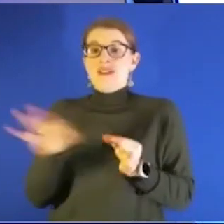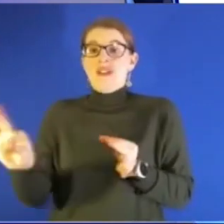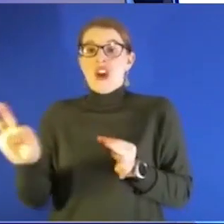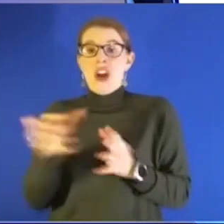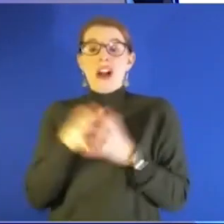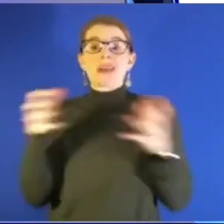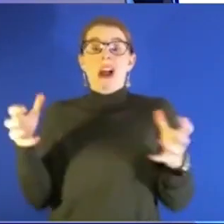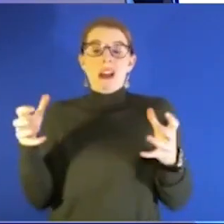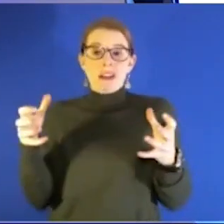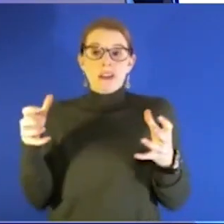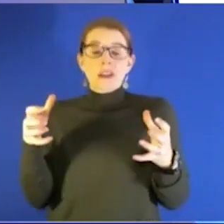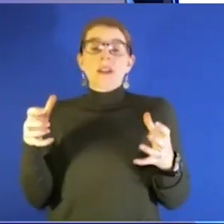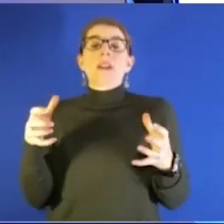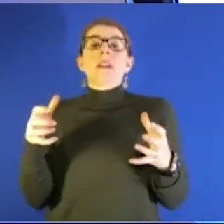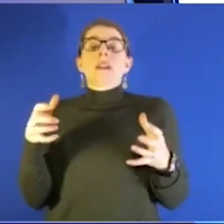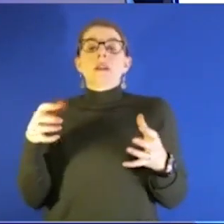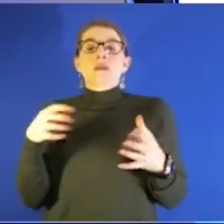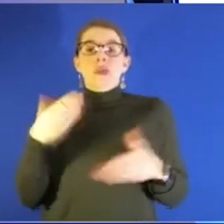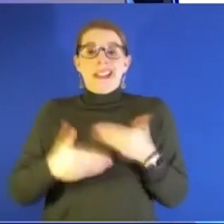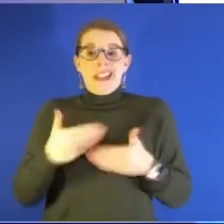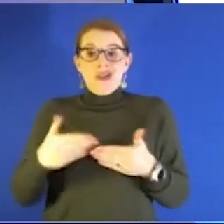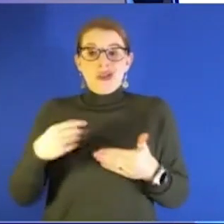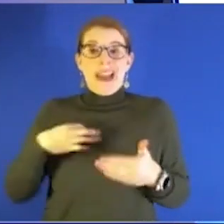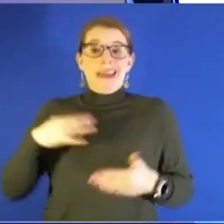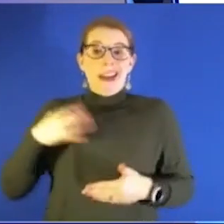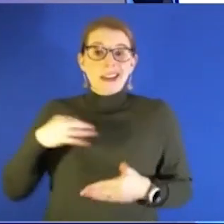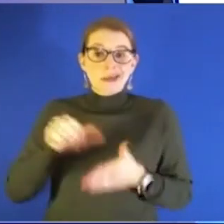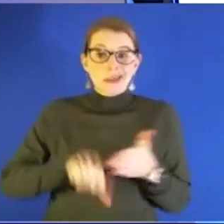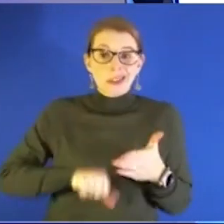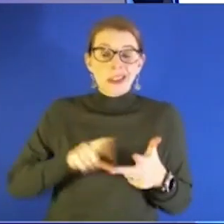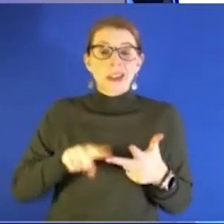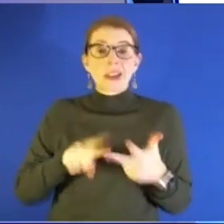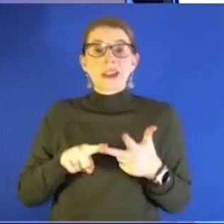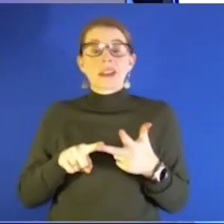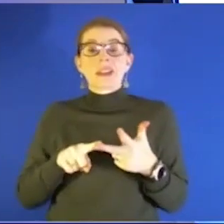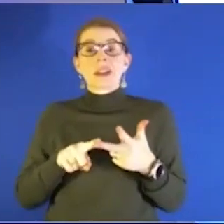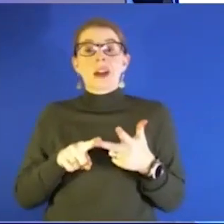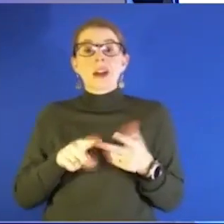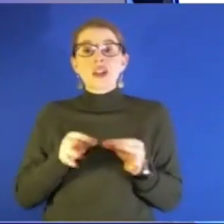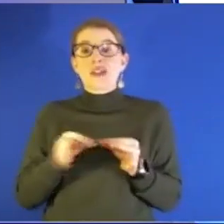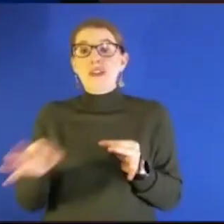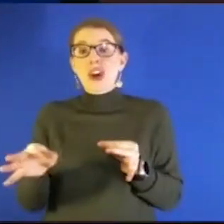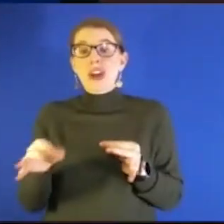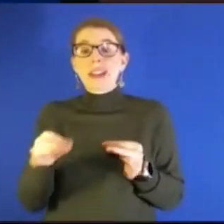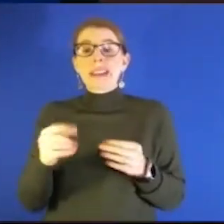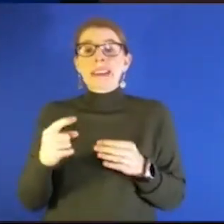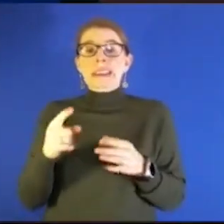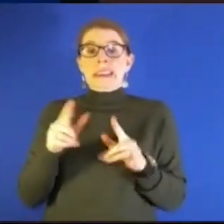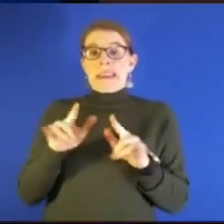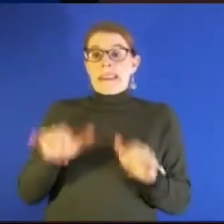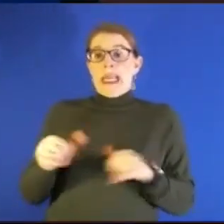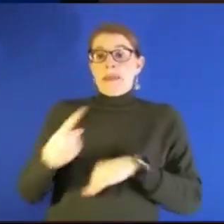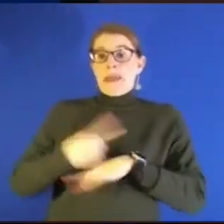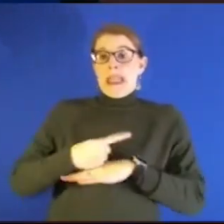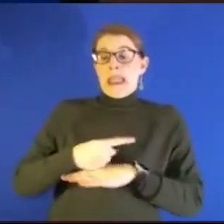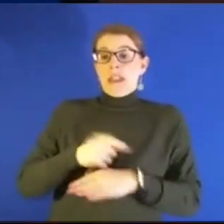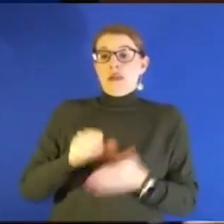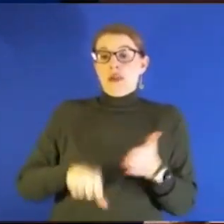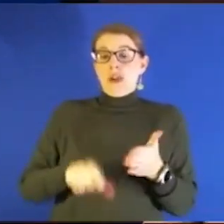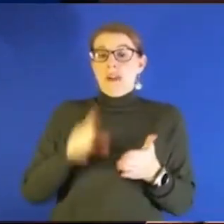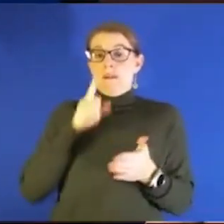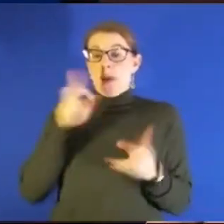of electives, a lot of even starting to defer same-day surgery cases, as well as those who have to come in order to help,